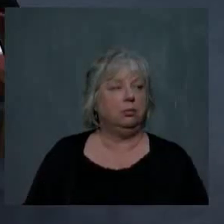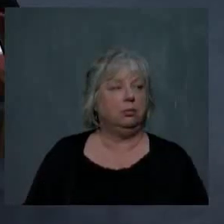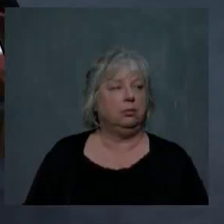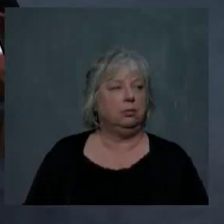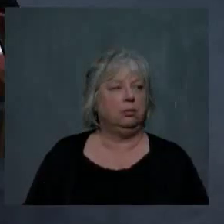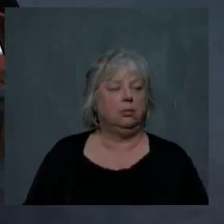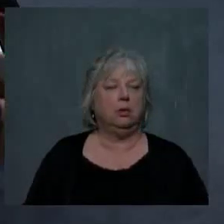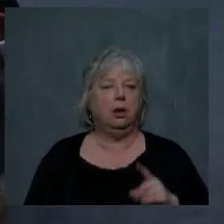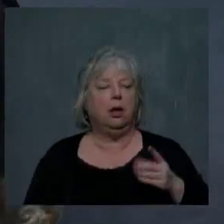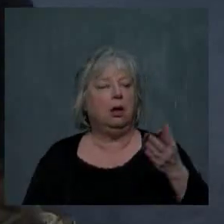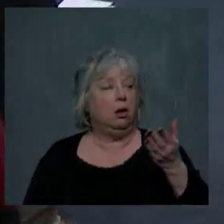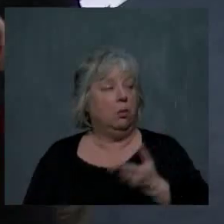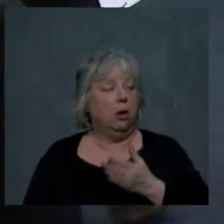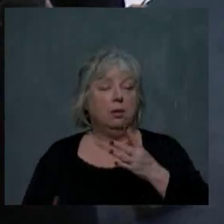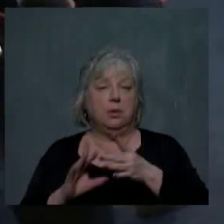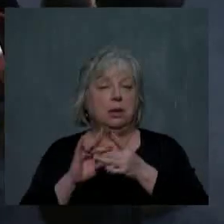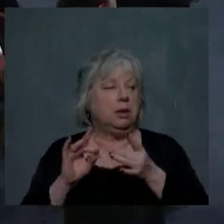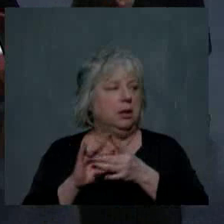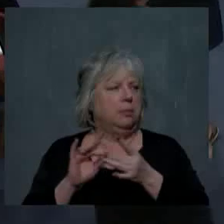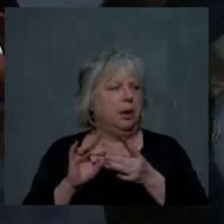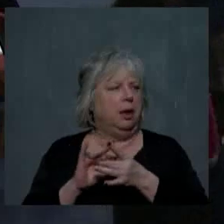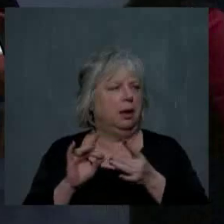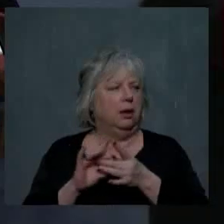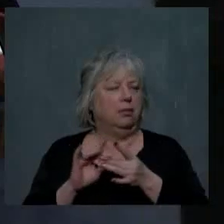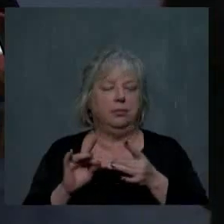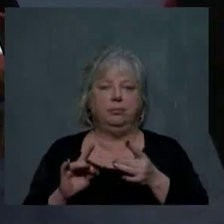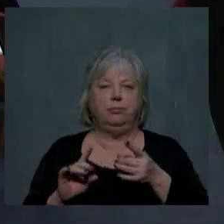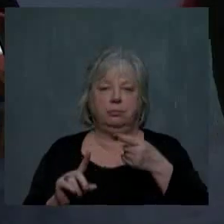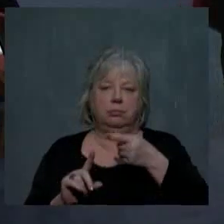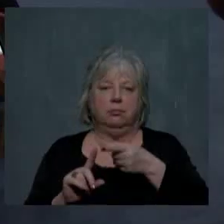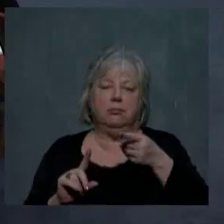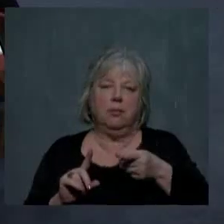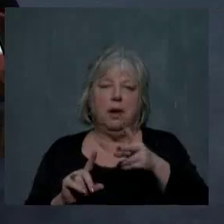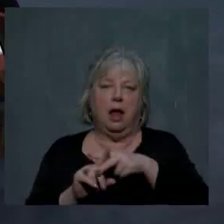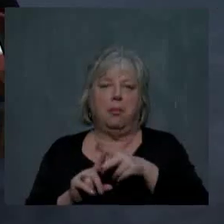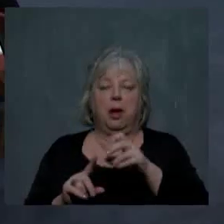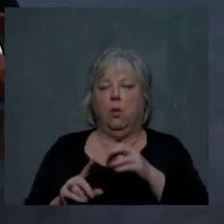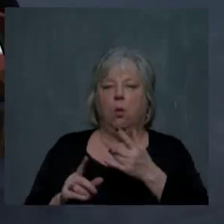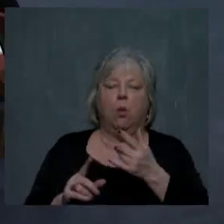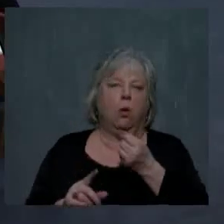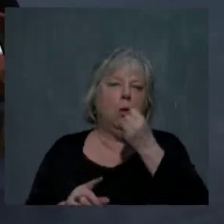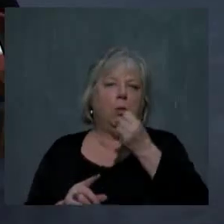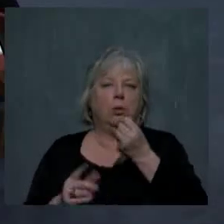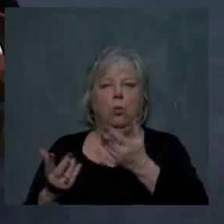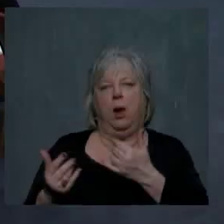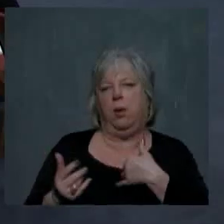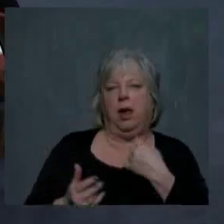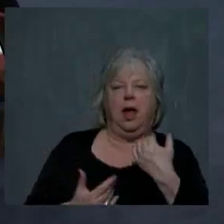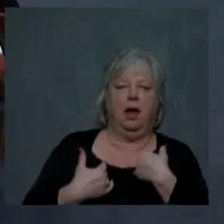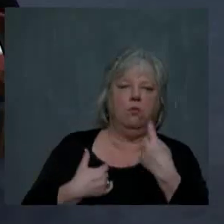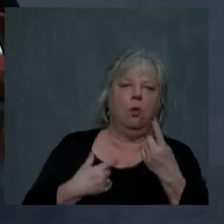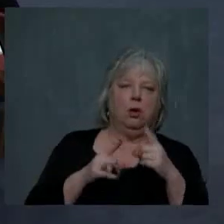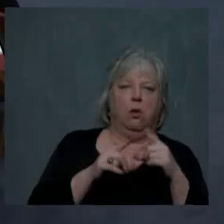You're welcome to speak to this application or wait to hear. We have just one card.